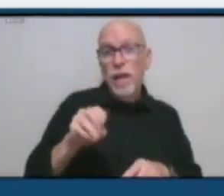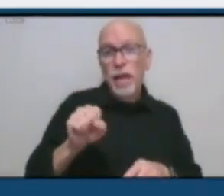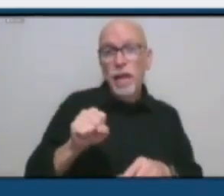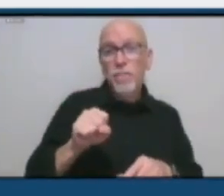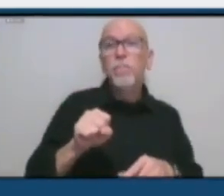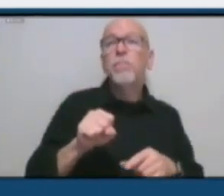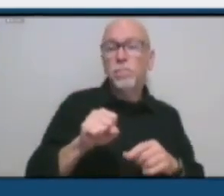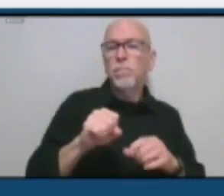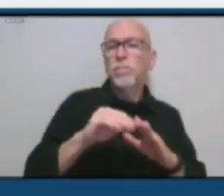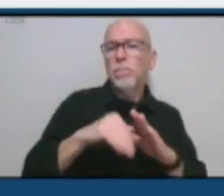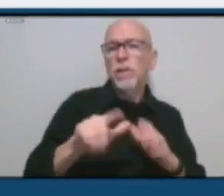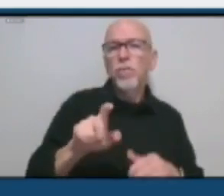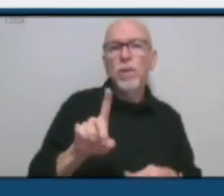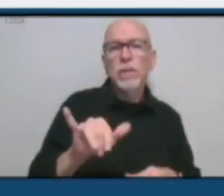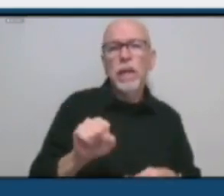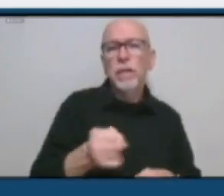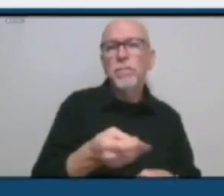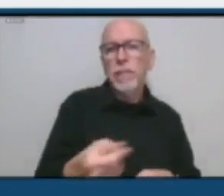days.